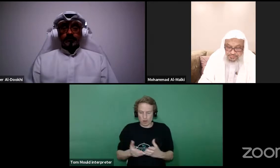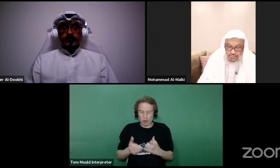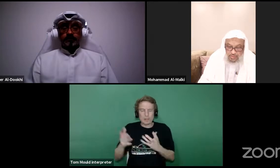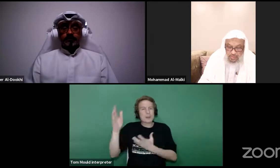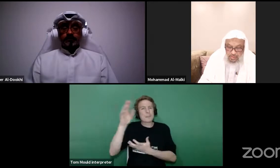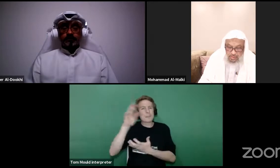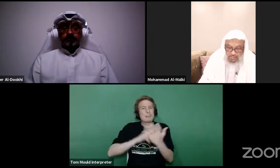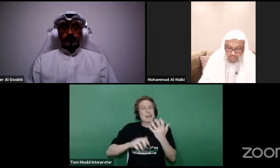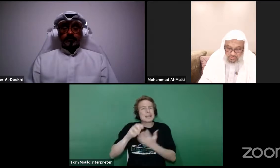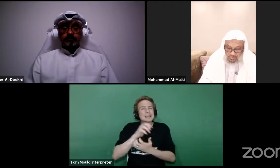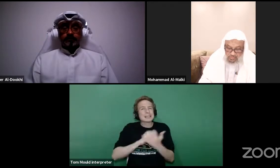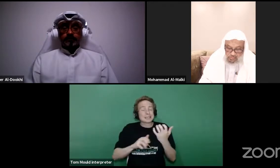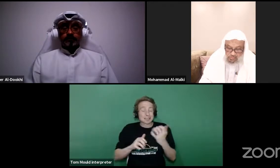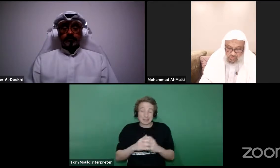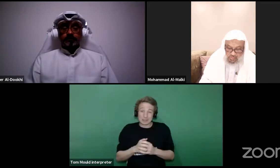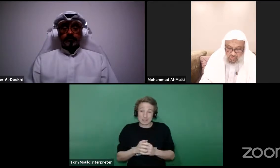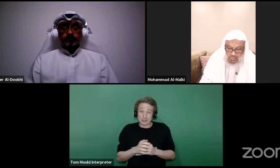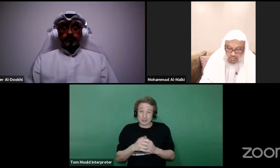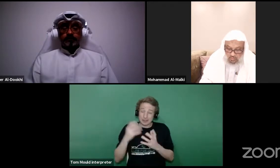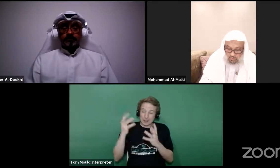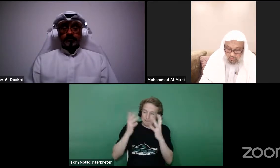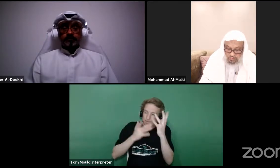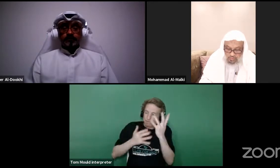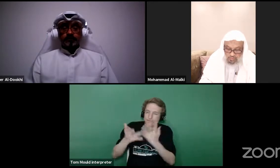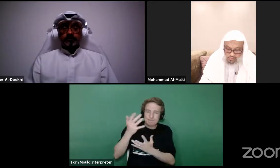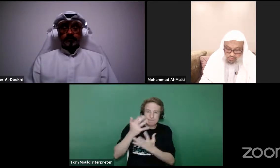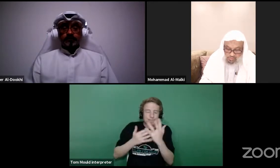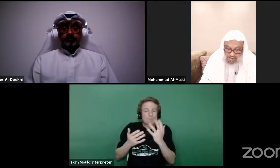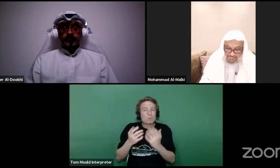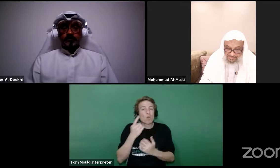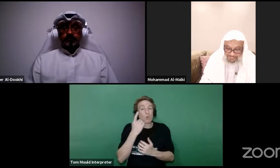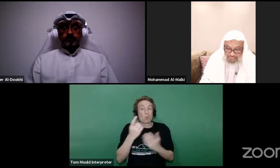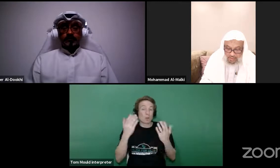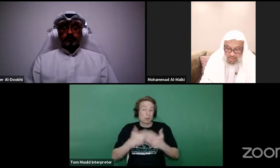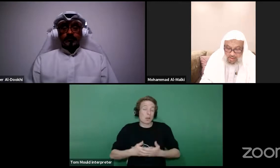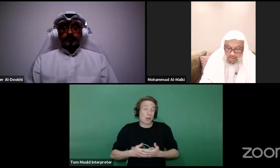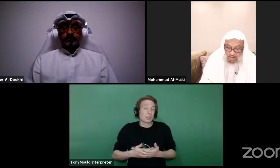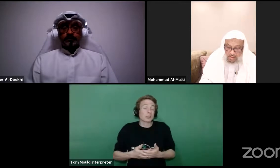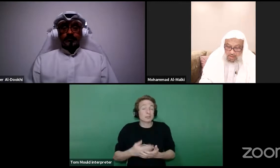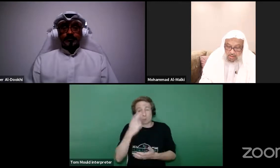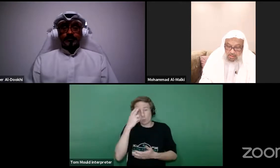in a night which is great, and a night which is known as the night of power.